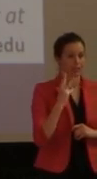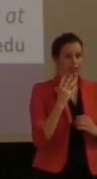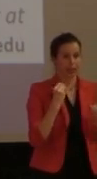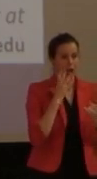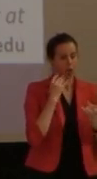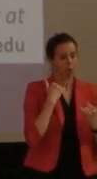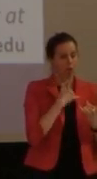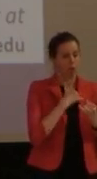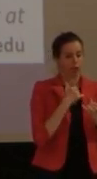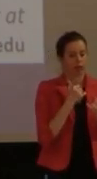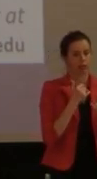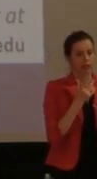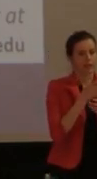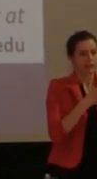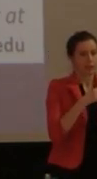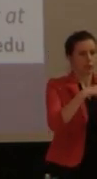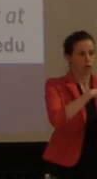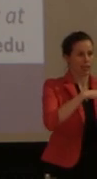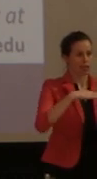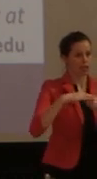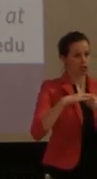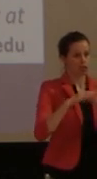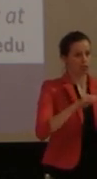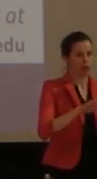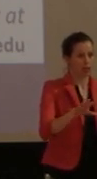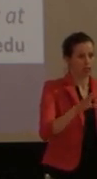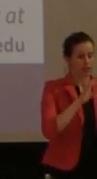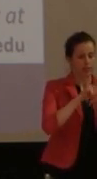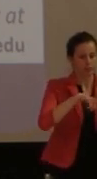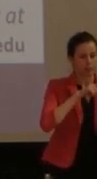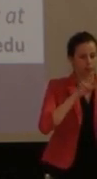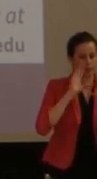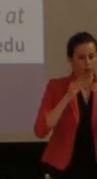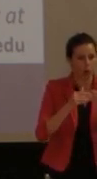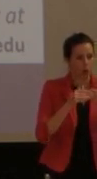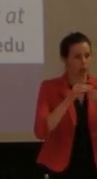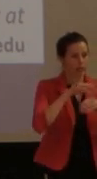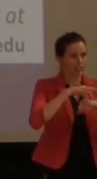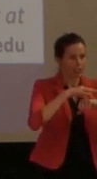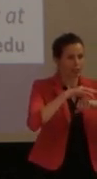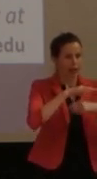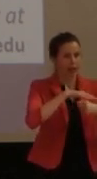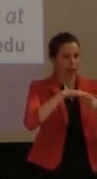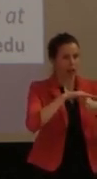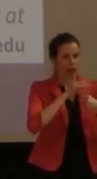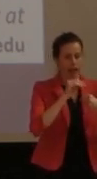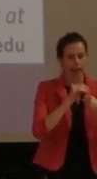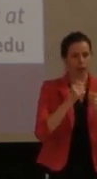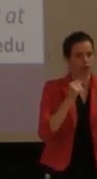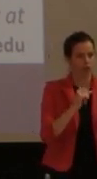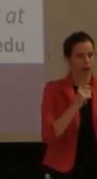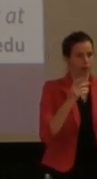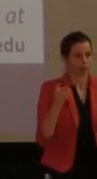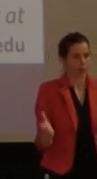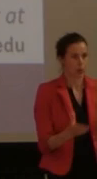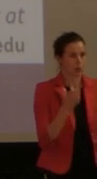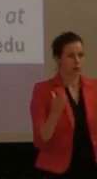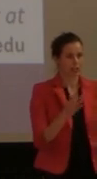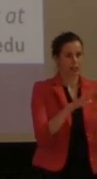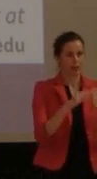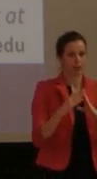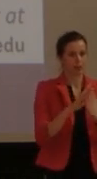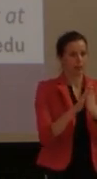series of regional launches where they focus on particular geographic areas and really get the community excited and riled up. And so